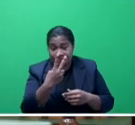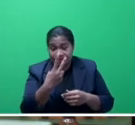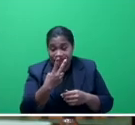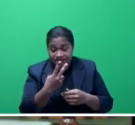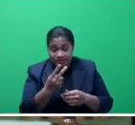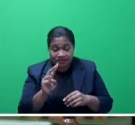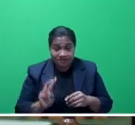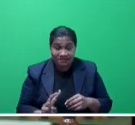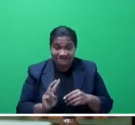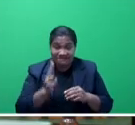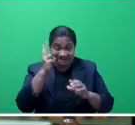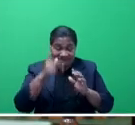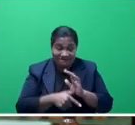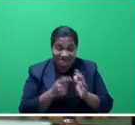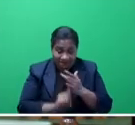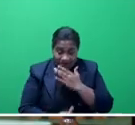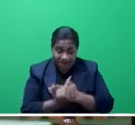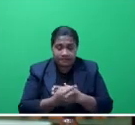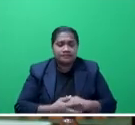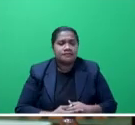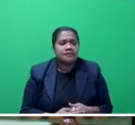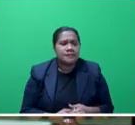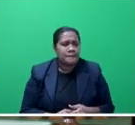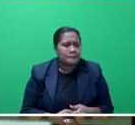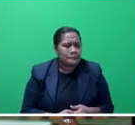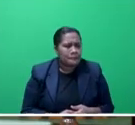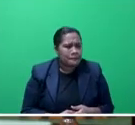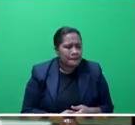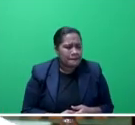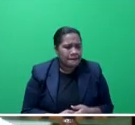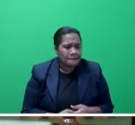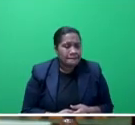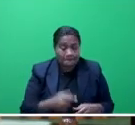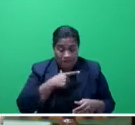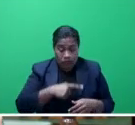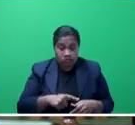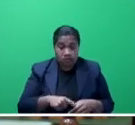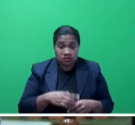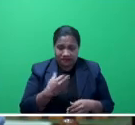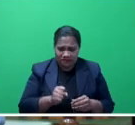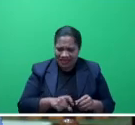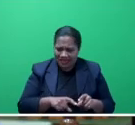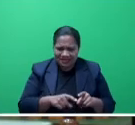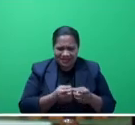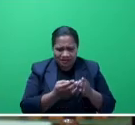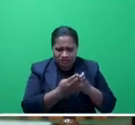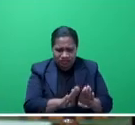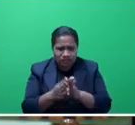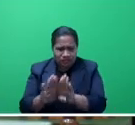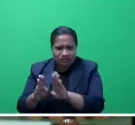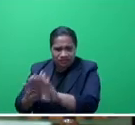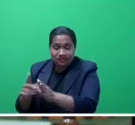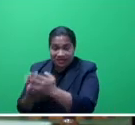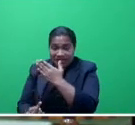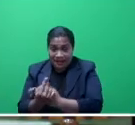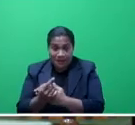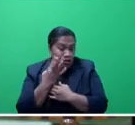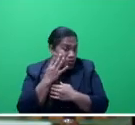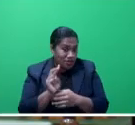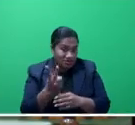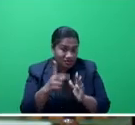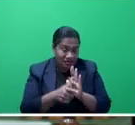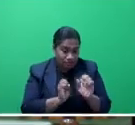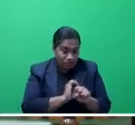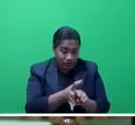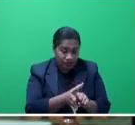were on track to surpass projections, in fact. However, because of various lockdown measures stemming from the second wave, the revenue was